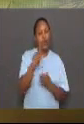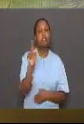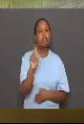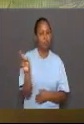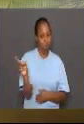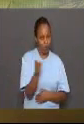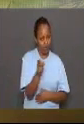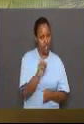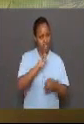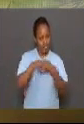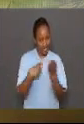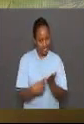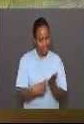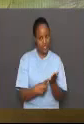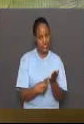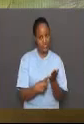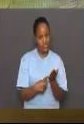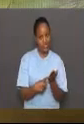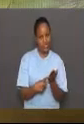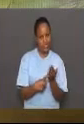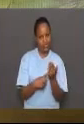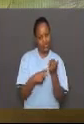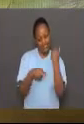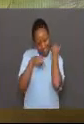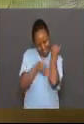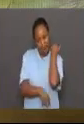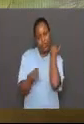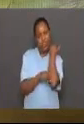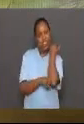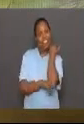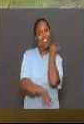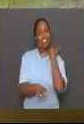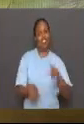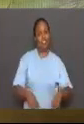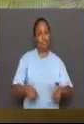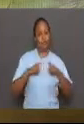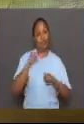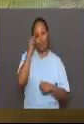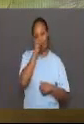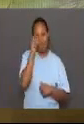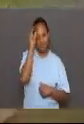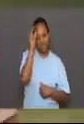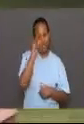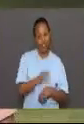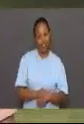democracy so that it will become deep-rooted in Ethiopian culture.